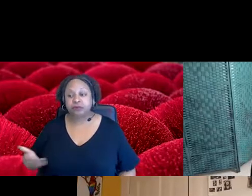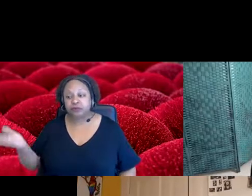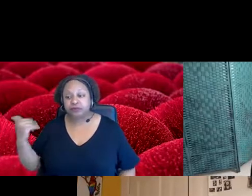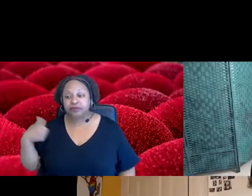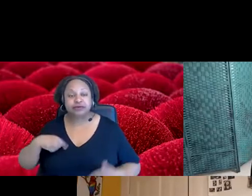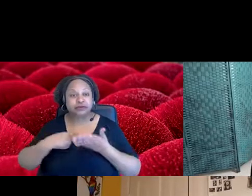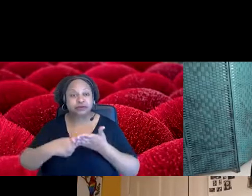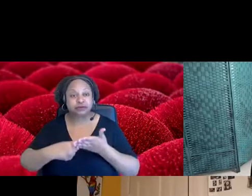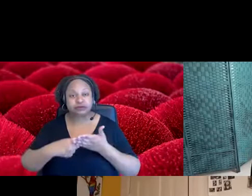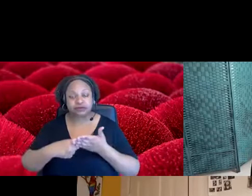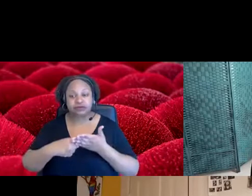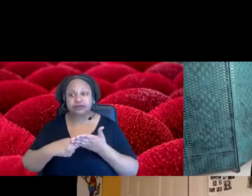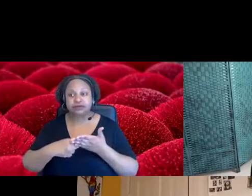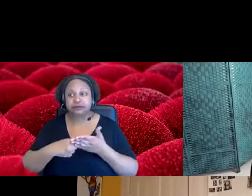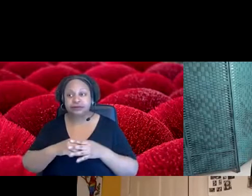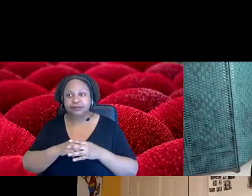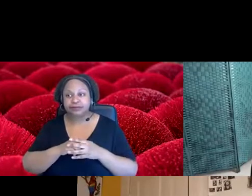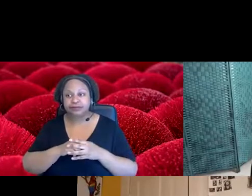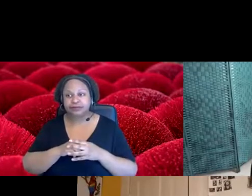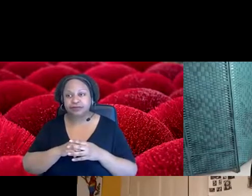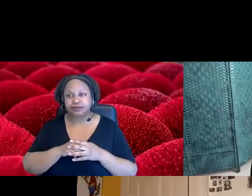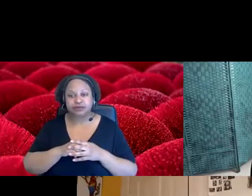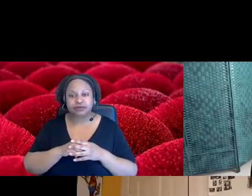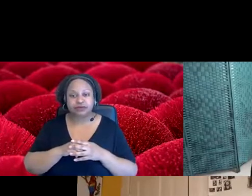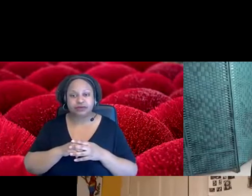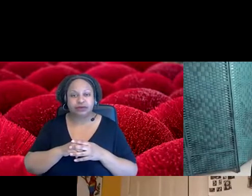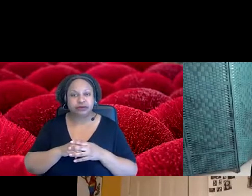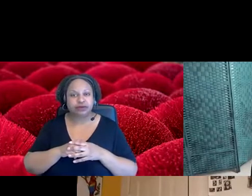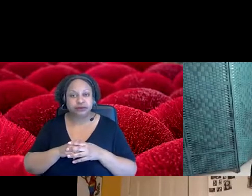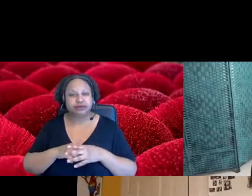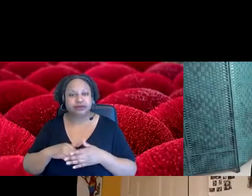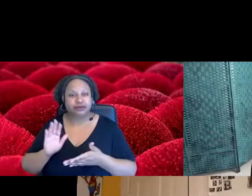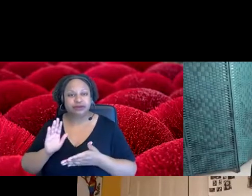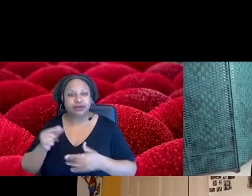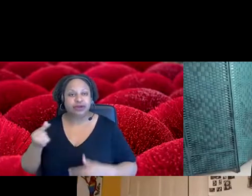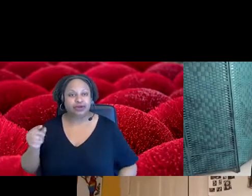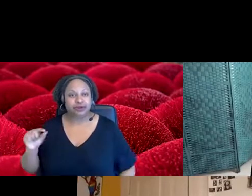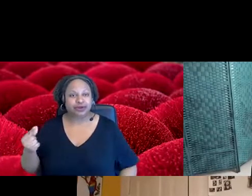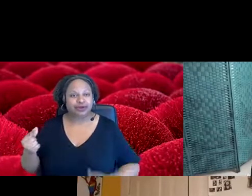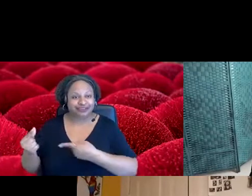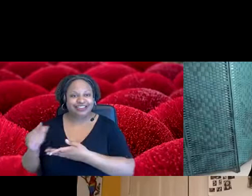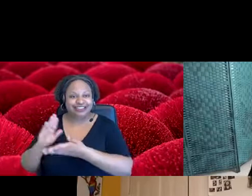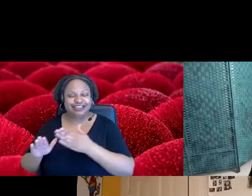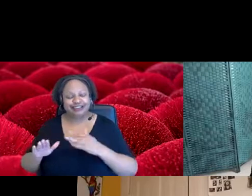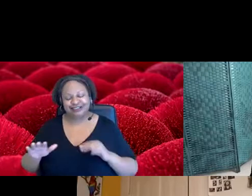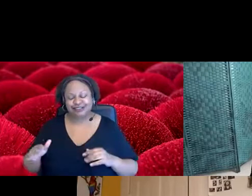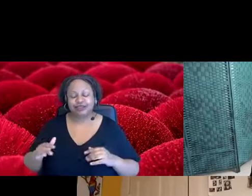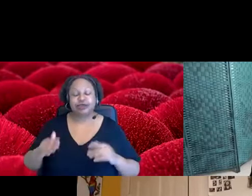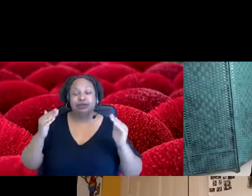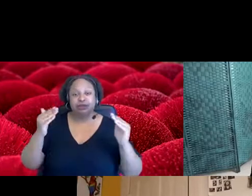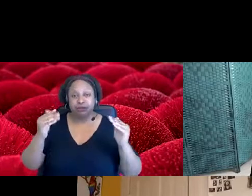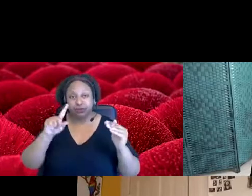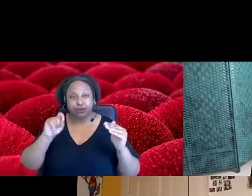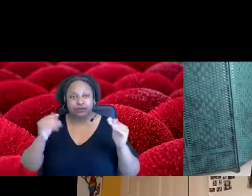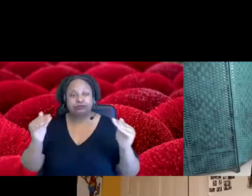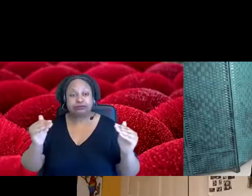about how many spaces. It's a very nice segue that you've given me, Greg, even though it was, you know,